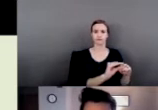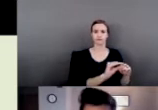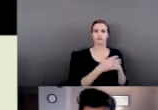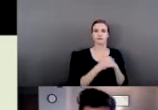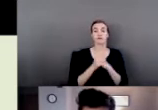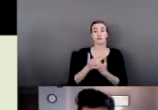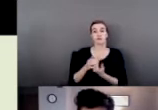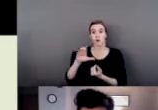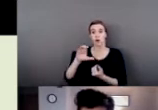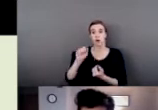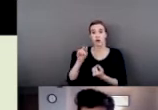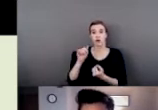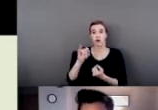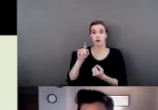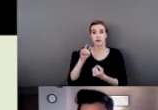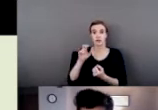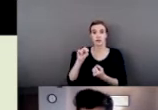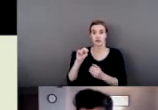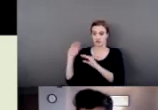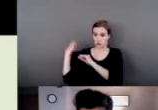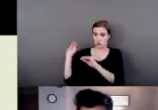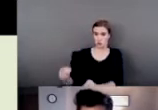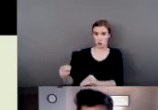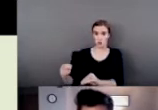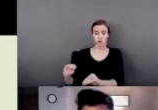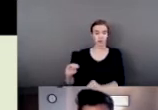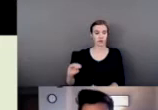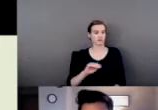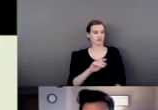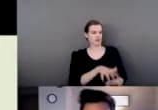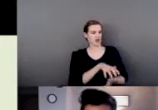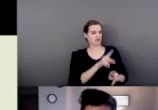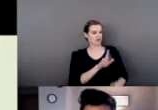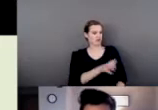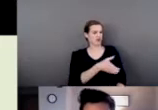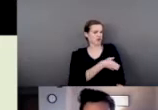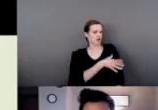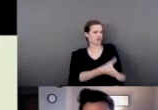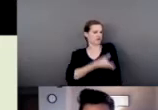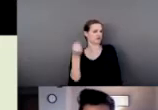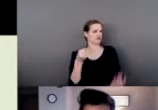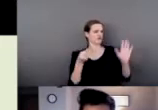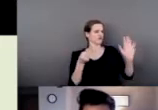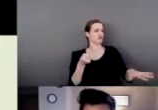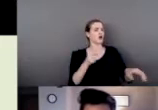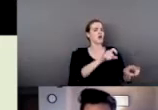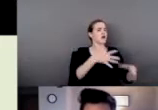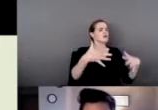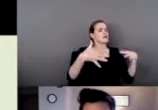through colonization, the power was taken away from the Native people when they were forced to assimilate